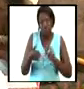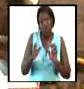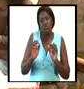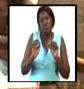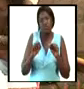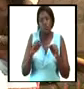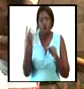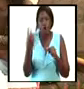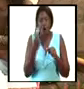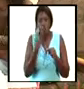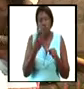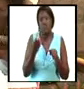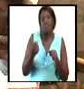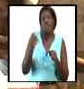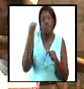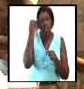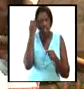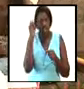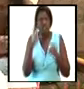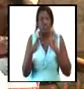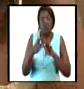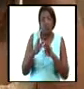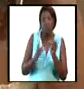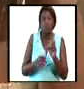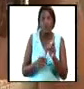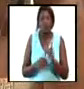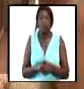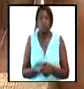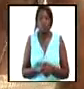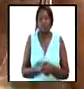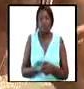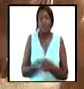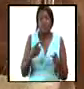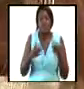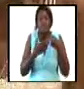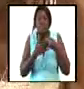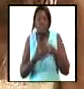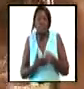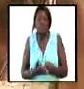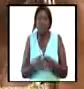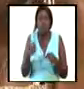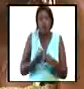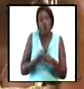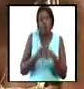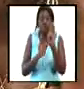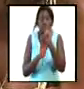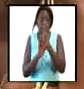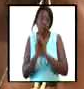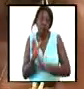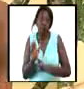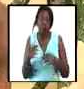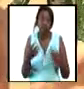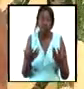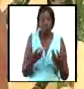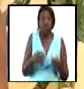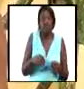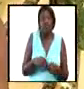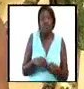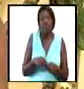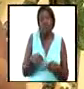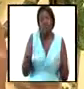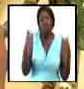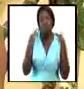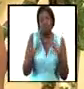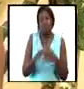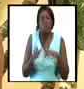overview or a general idea of what it's all about. Well, I try, but I still fail anyway. Look, stop using